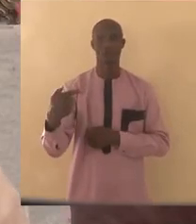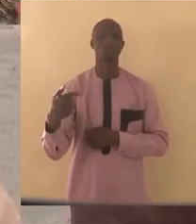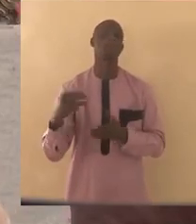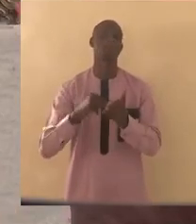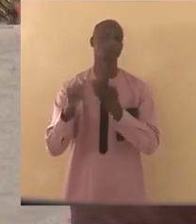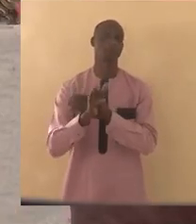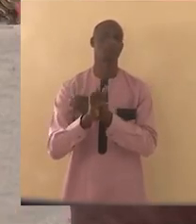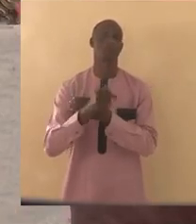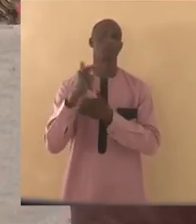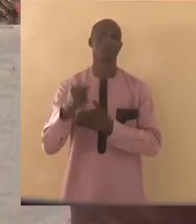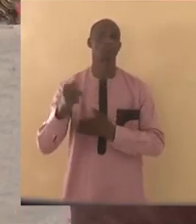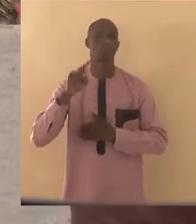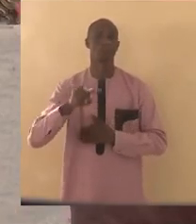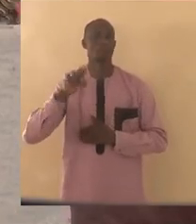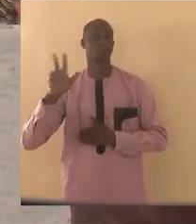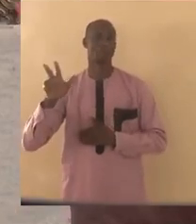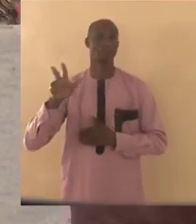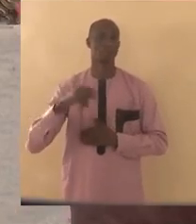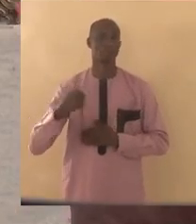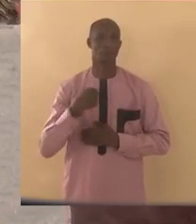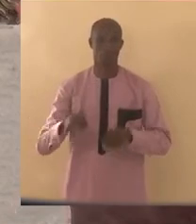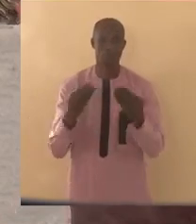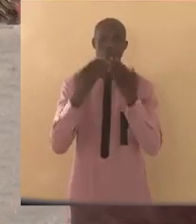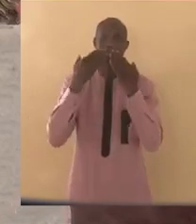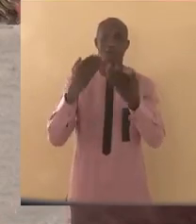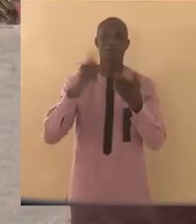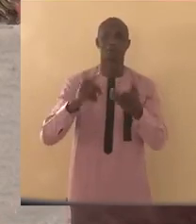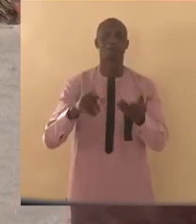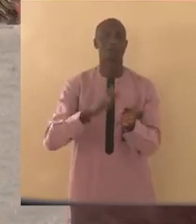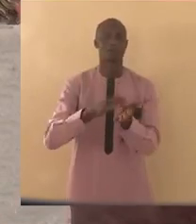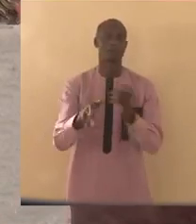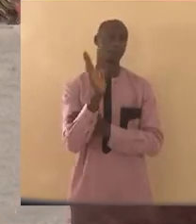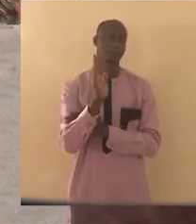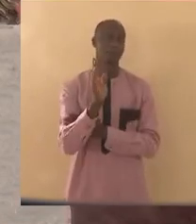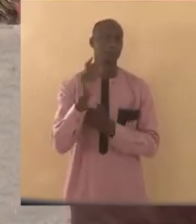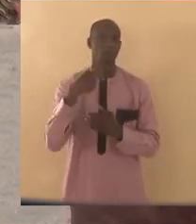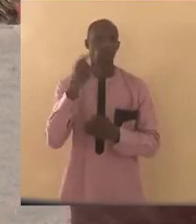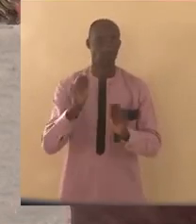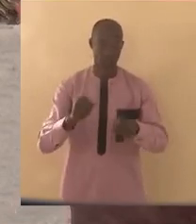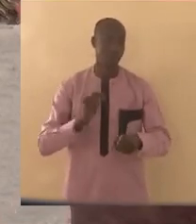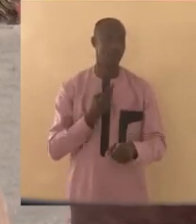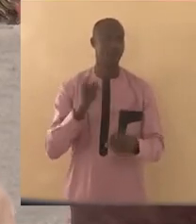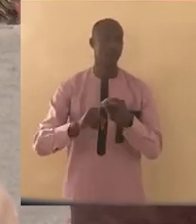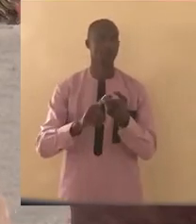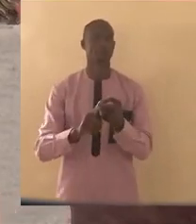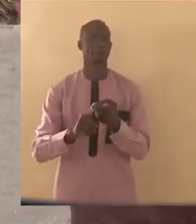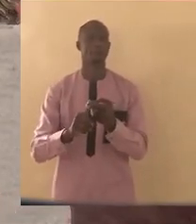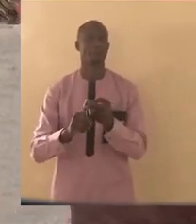May, 2023. We give all the thanks and praise to God who has enabled us